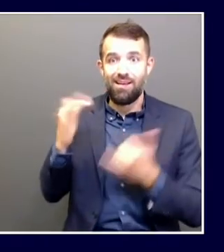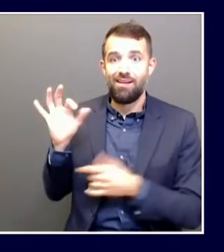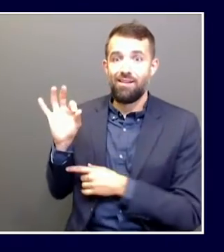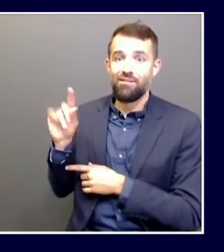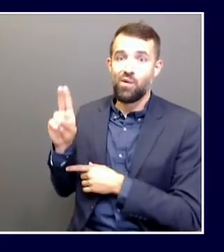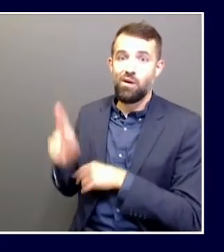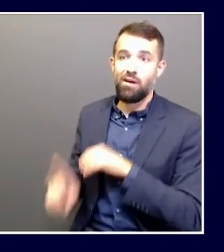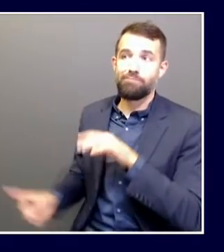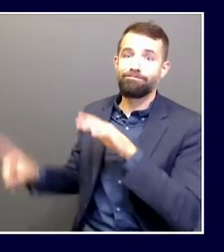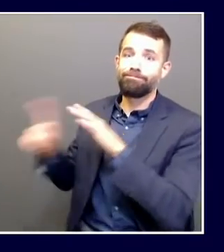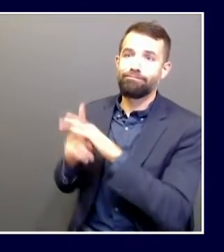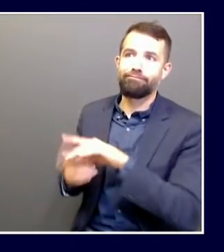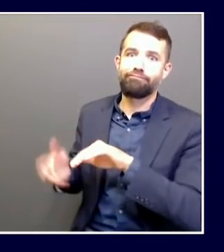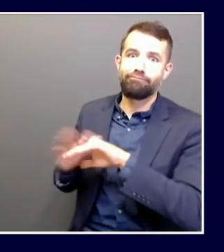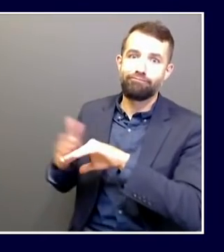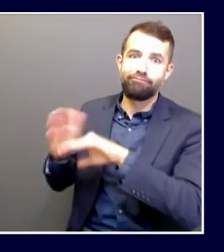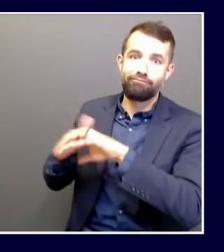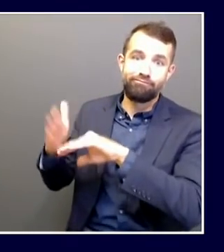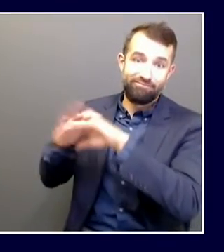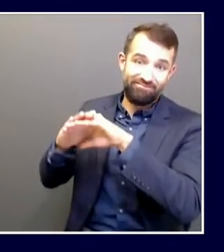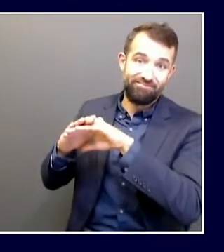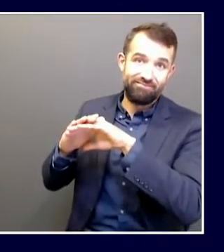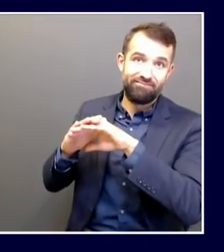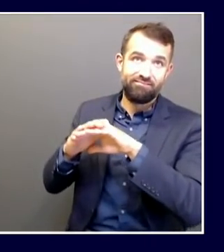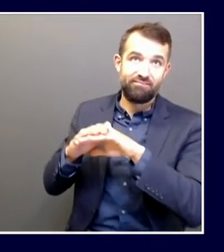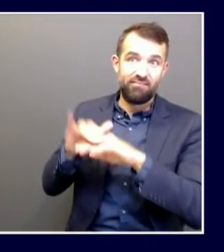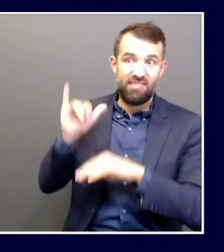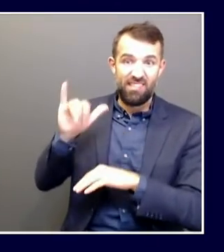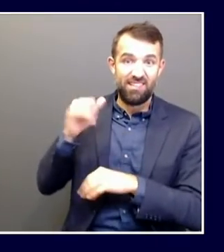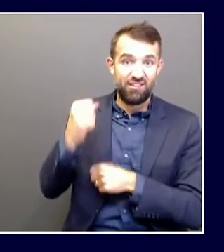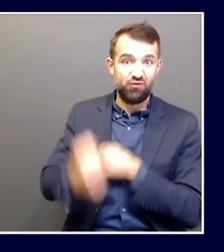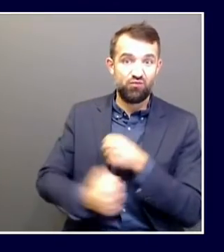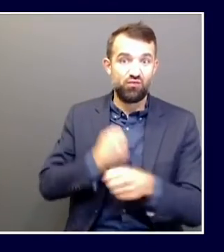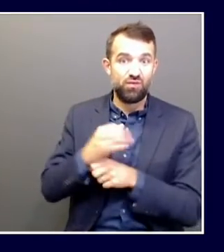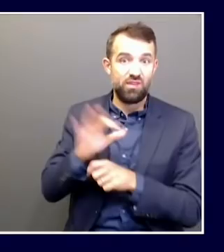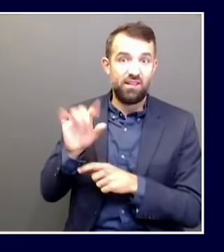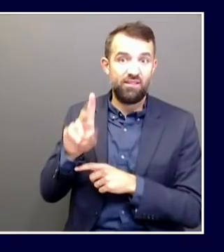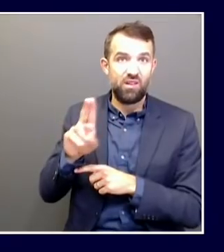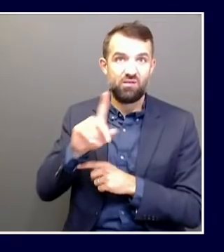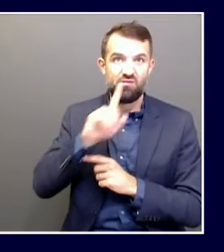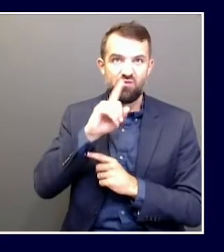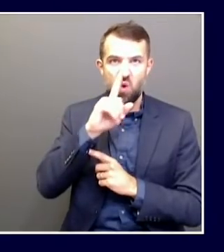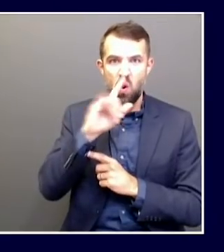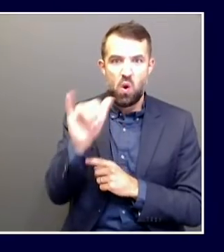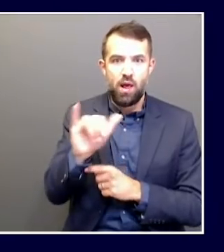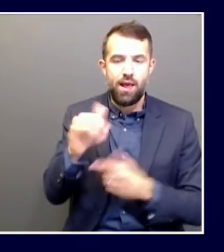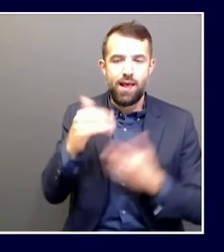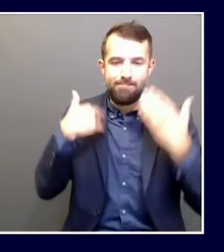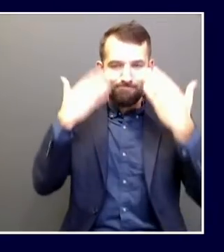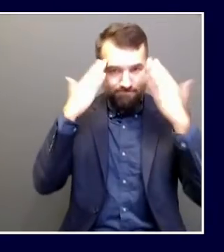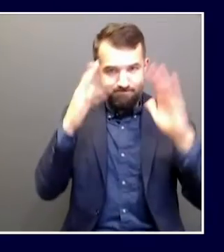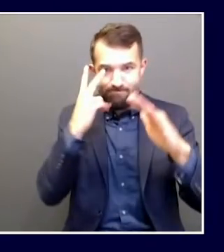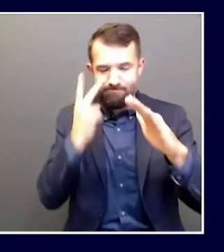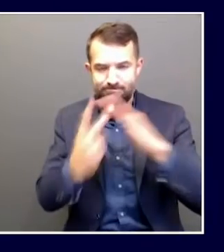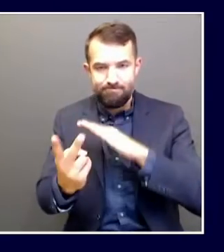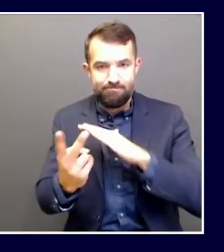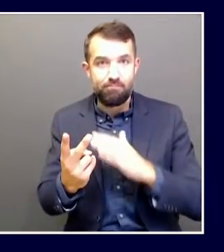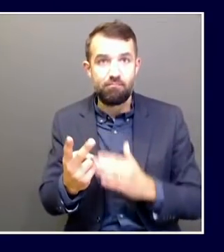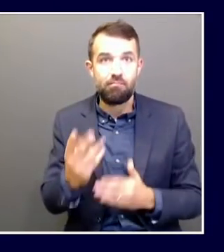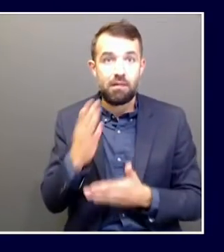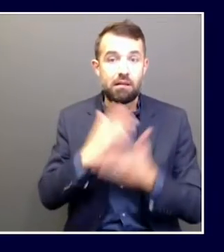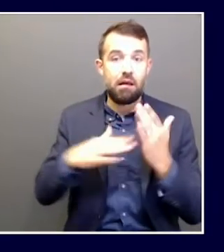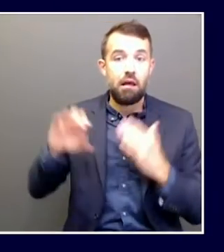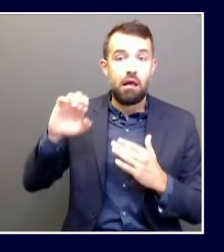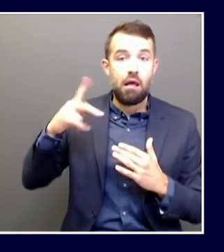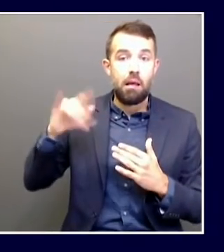can't speculate as to what this year's flu season will be. Some epidemiologists are concerned because last year's season